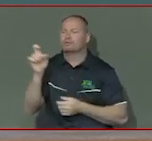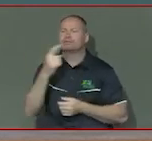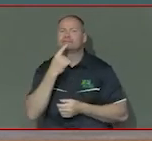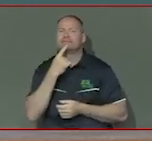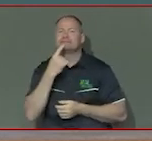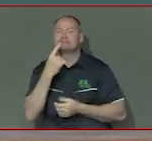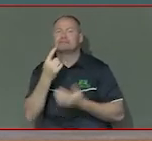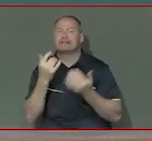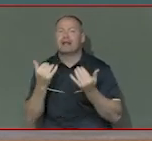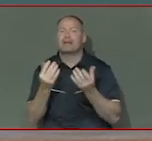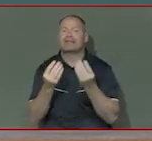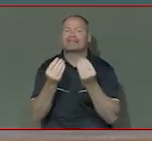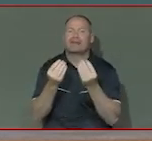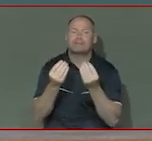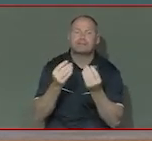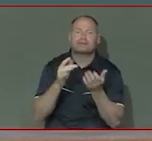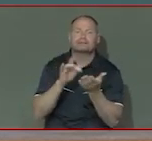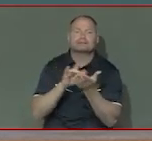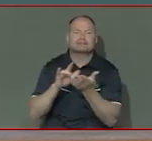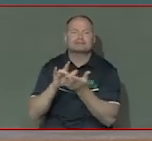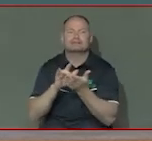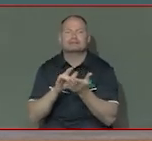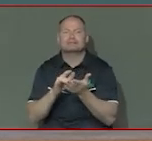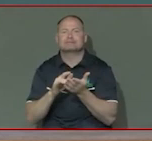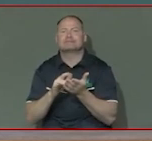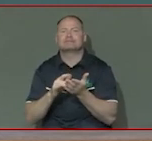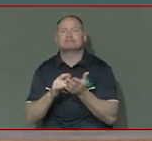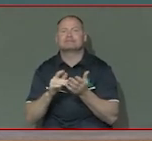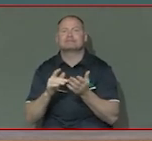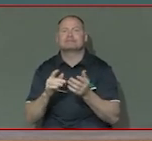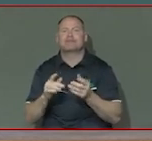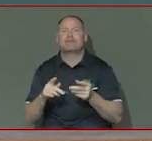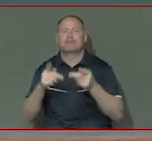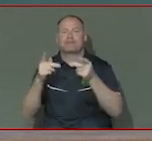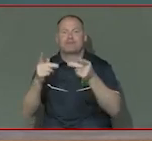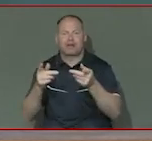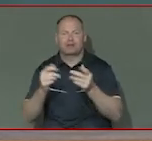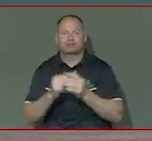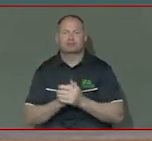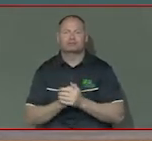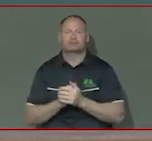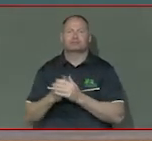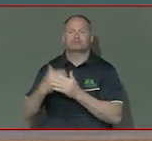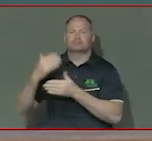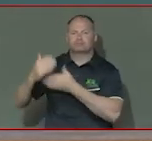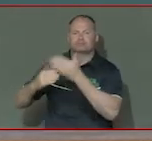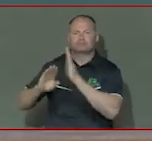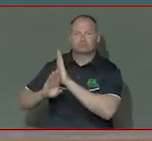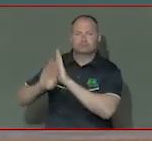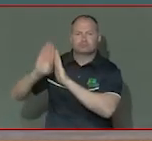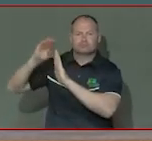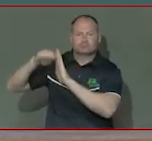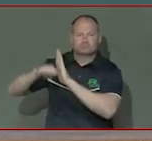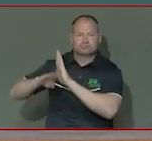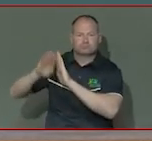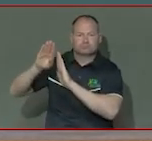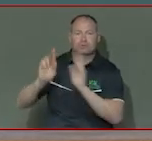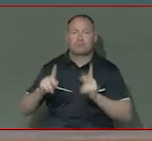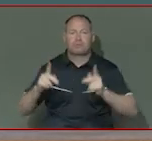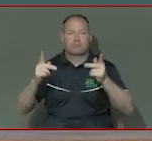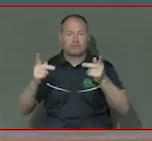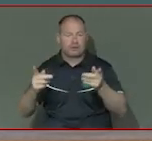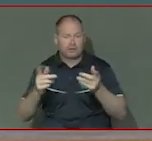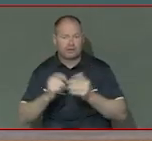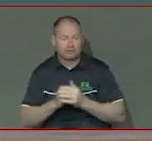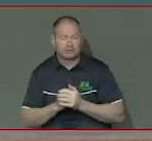give figures. All right. So if they say trends, let's say the one thing that you must remember